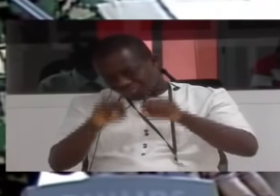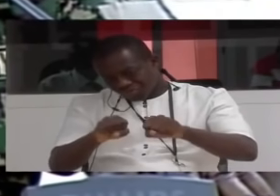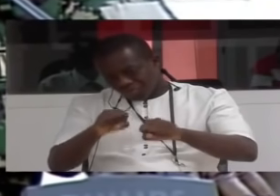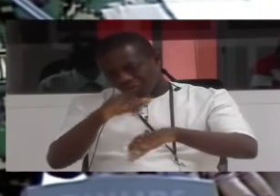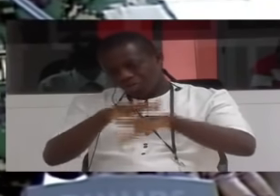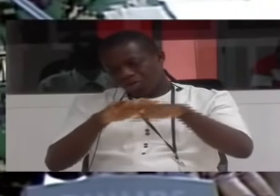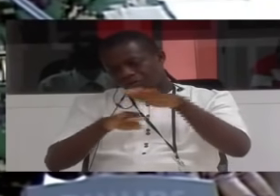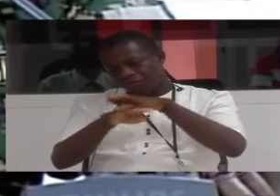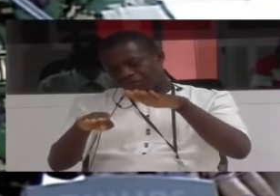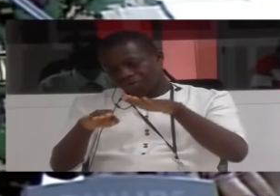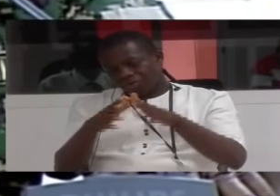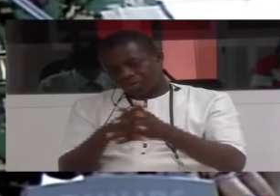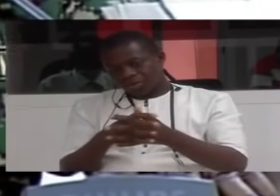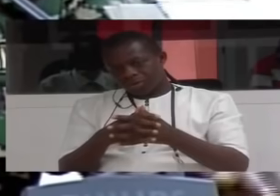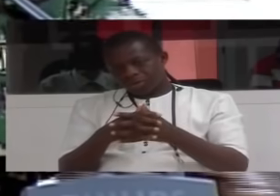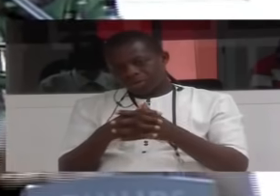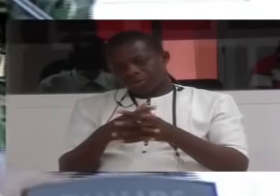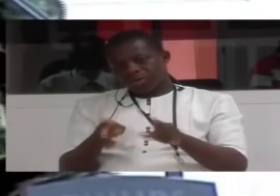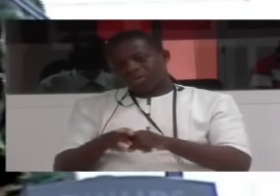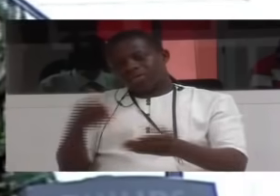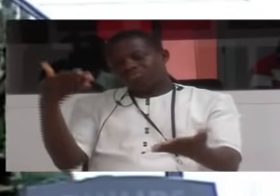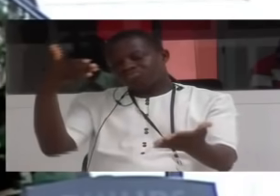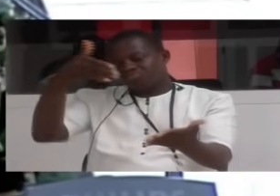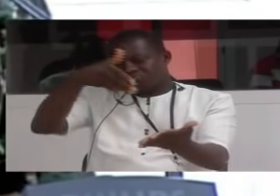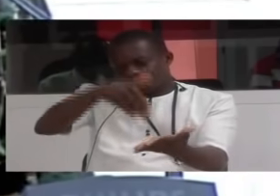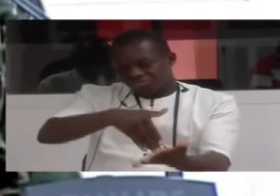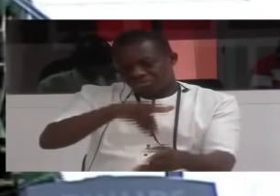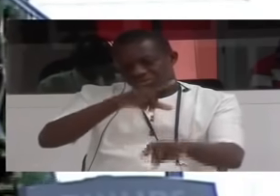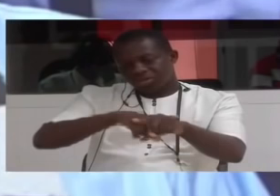was being suffocated. Them there. Until he died.